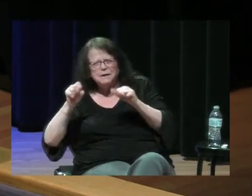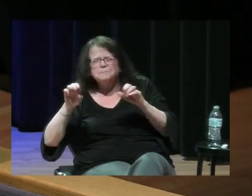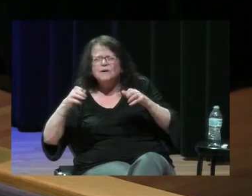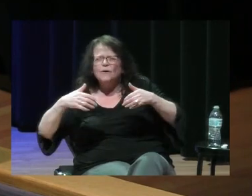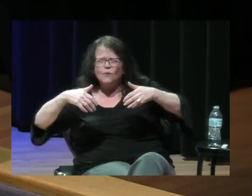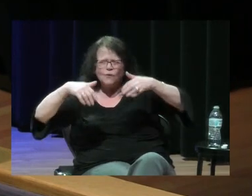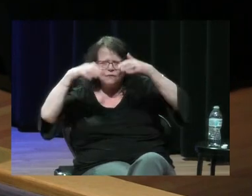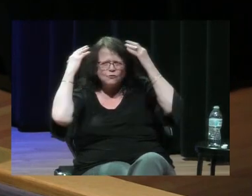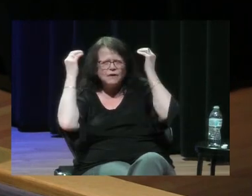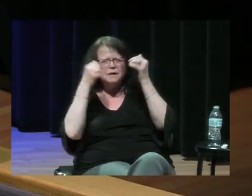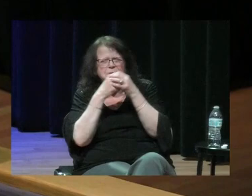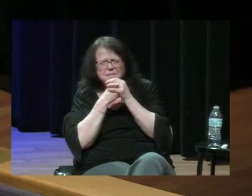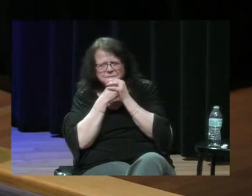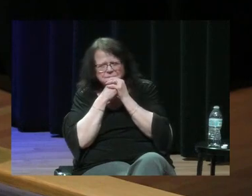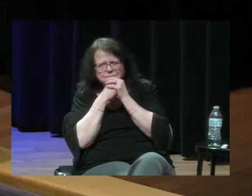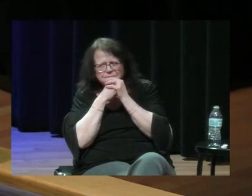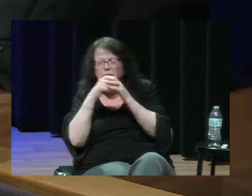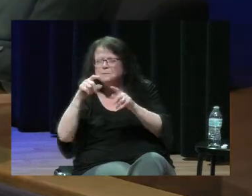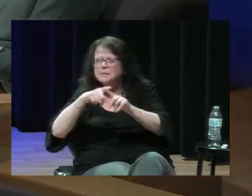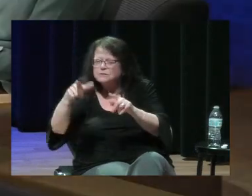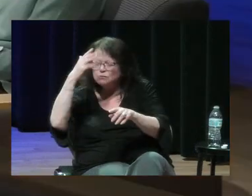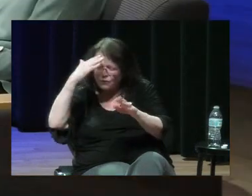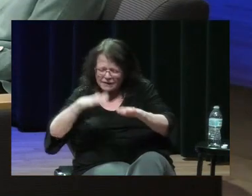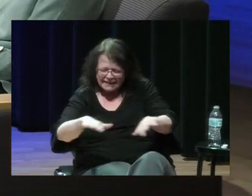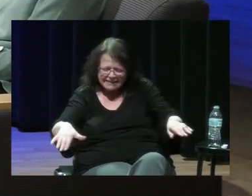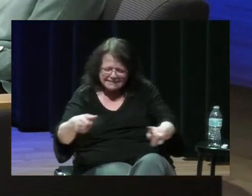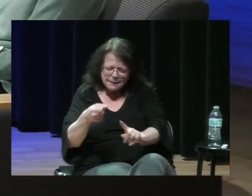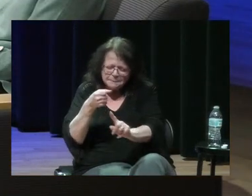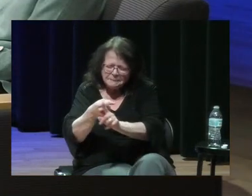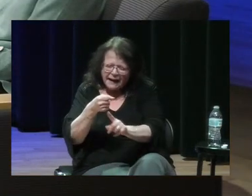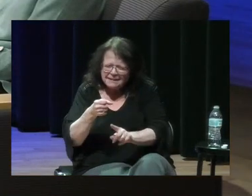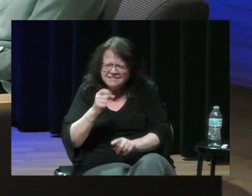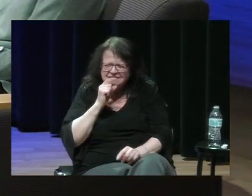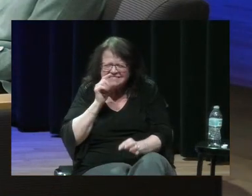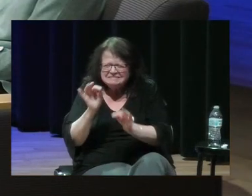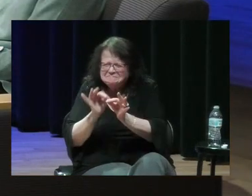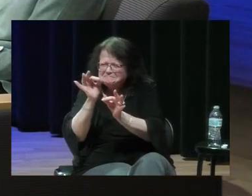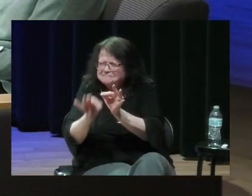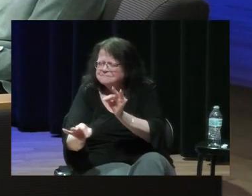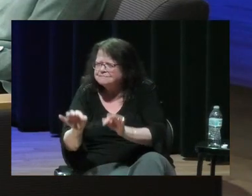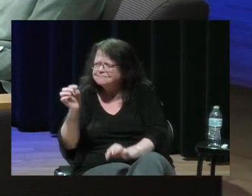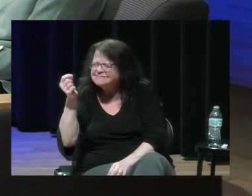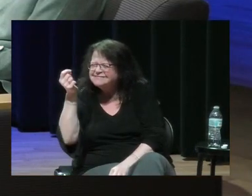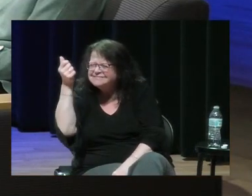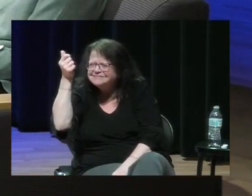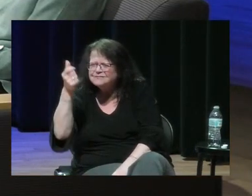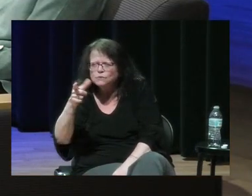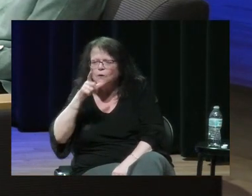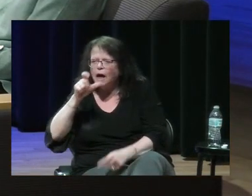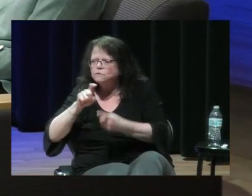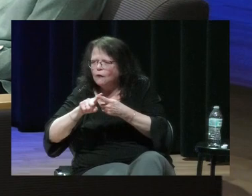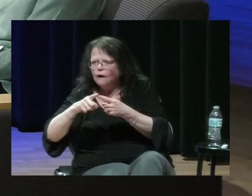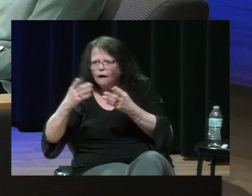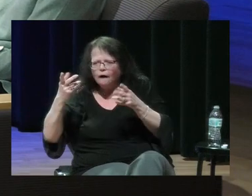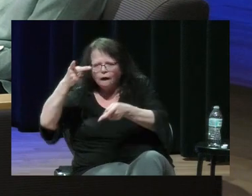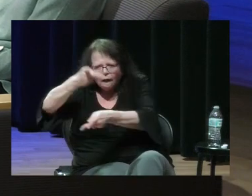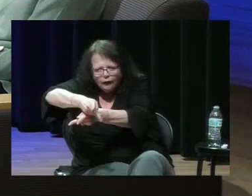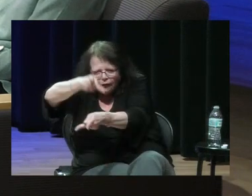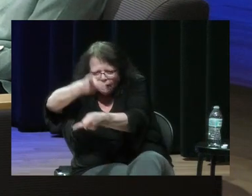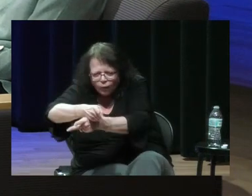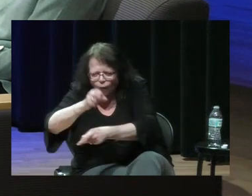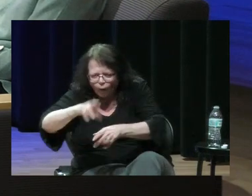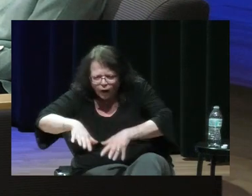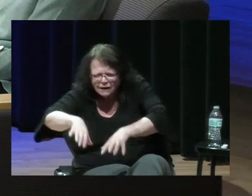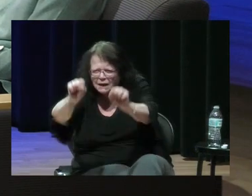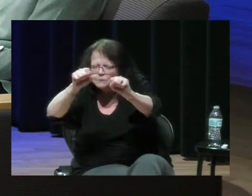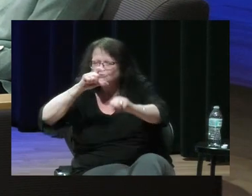so little to impact a child's life. It takes so little. You do not have to foster. You do not have to adopt. That's great. And if you want to do that, we need